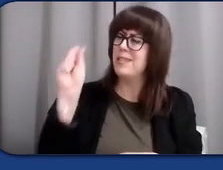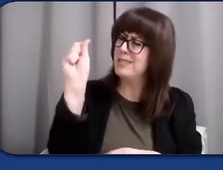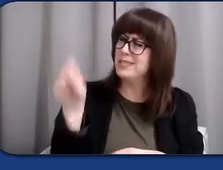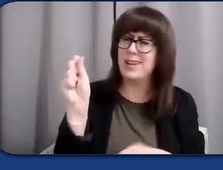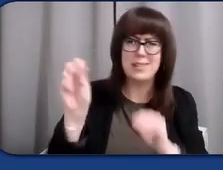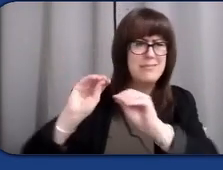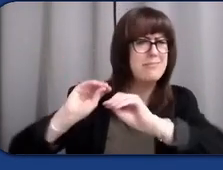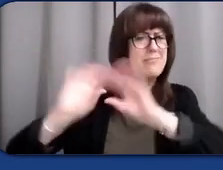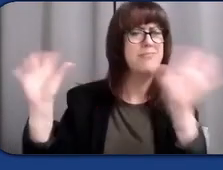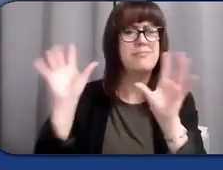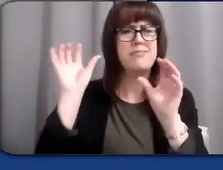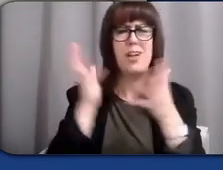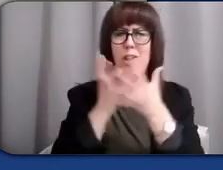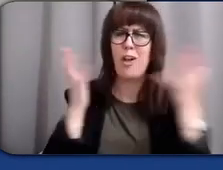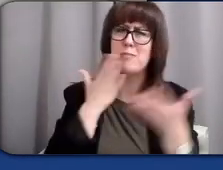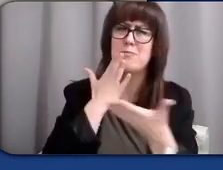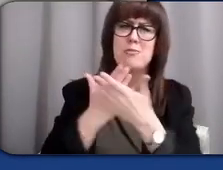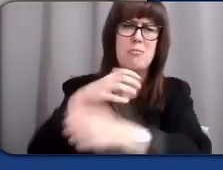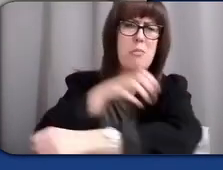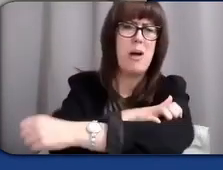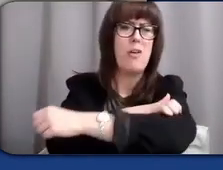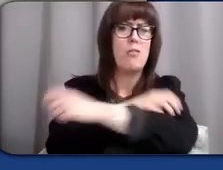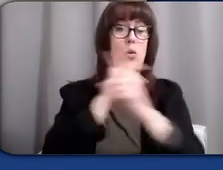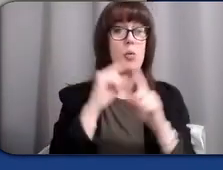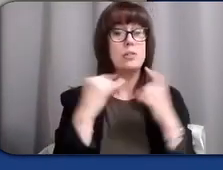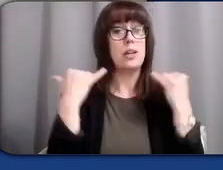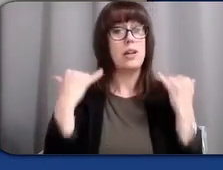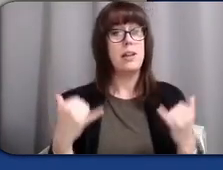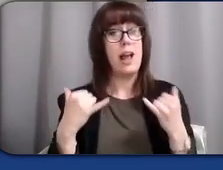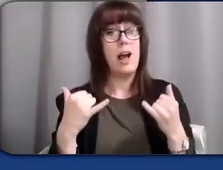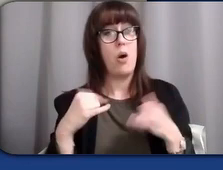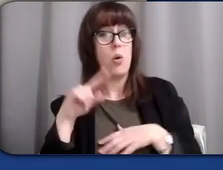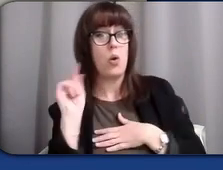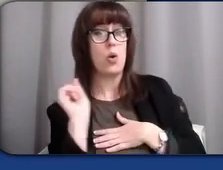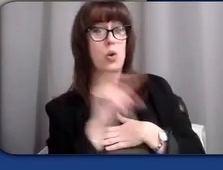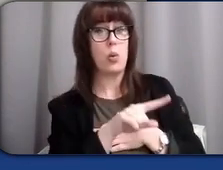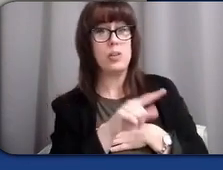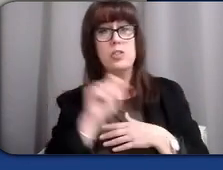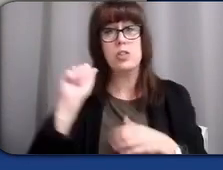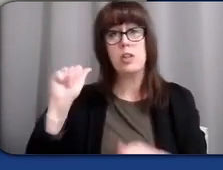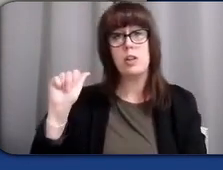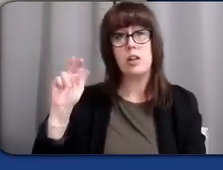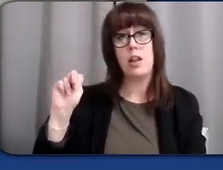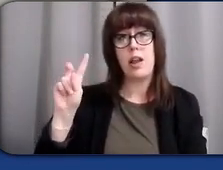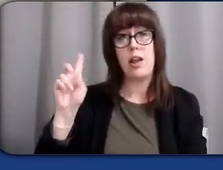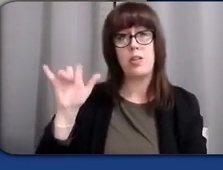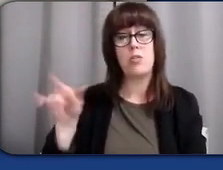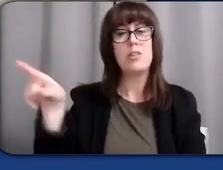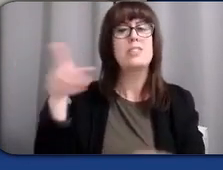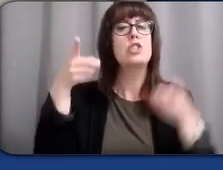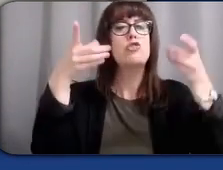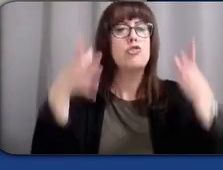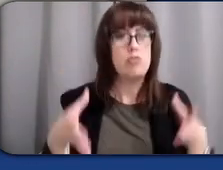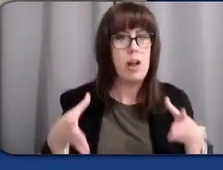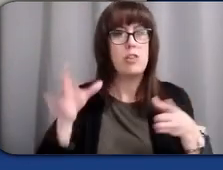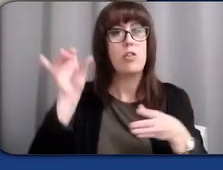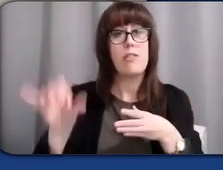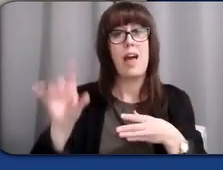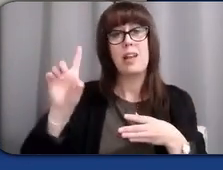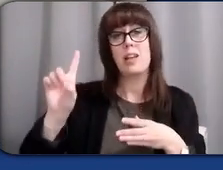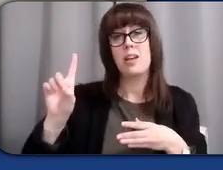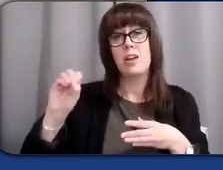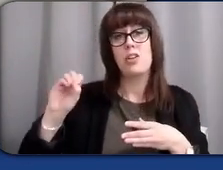powerful. So powerful. I have a question now for Andy, director of the documentary